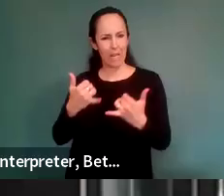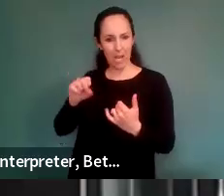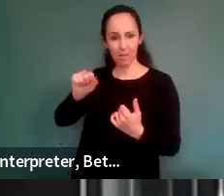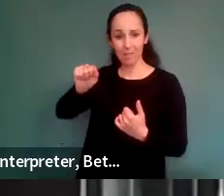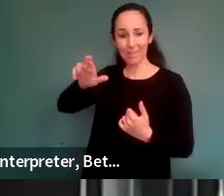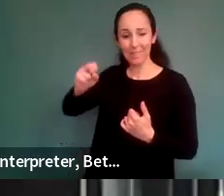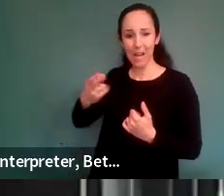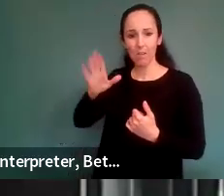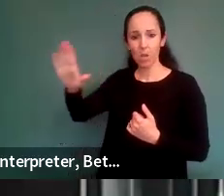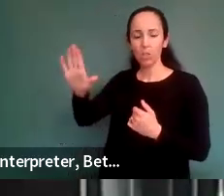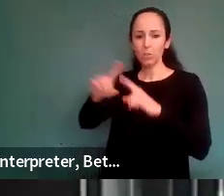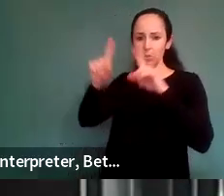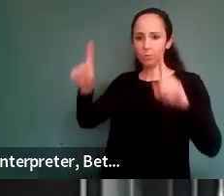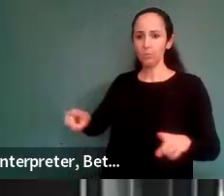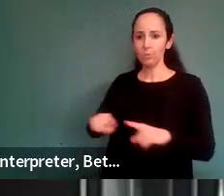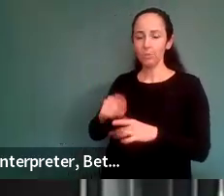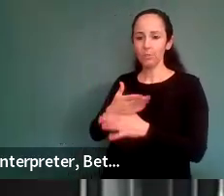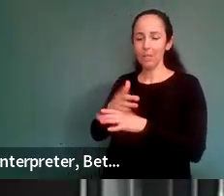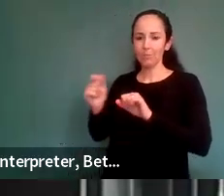believe.